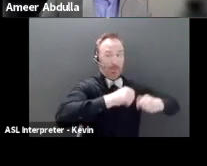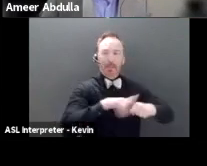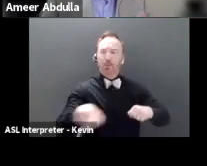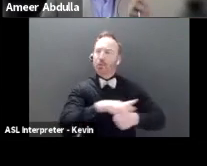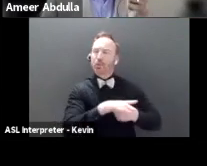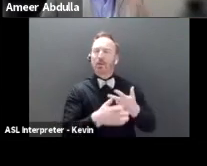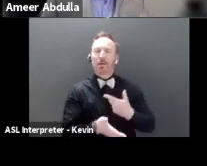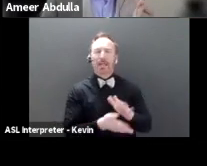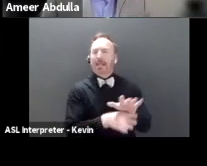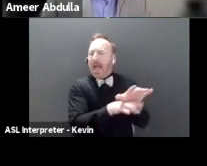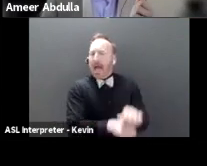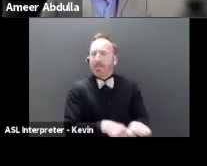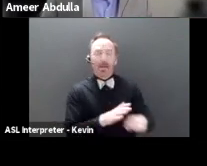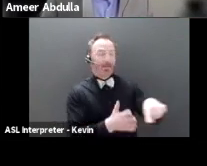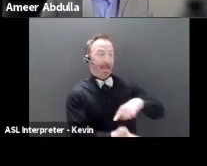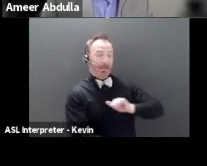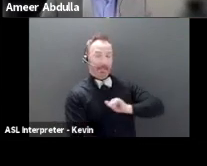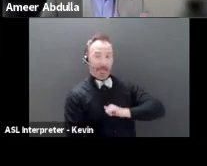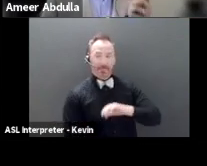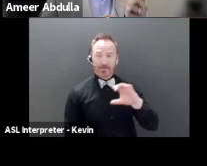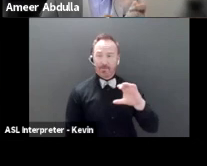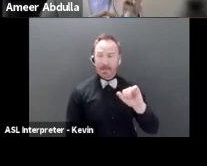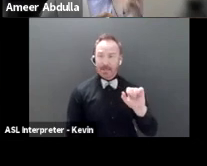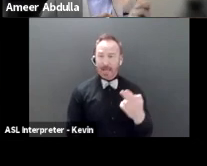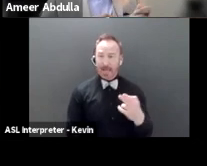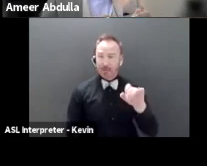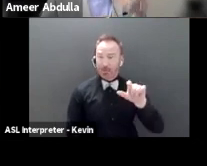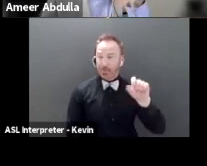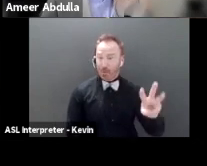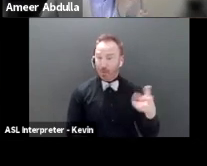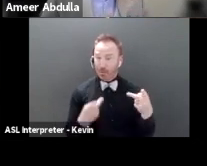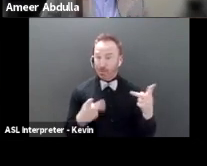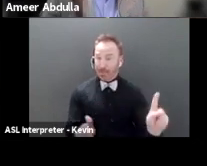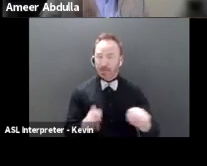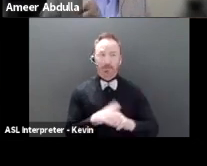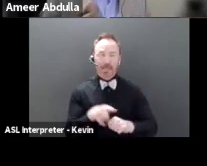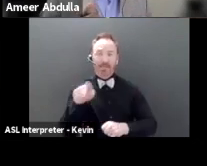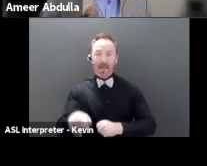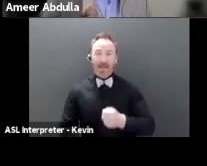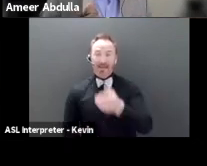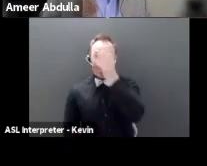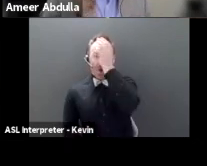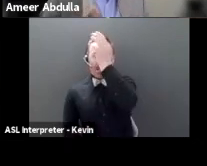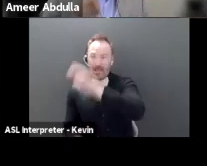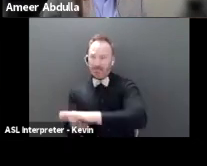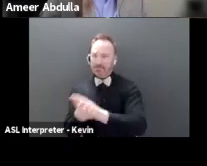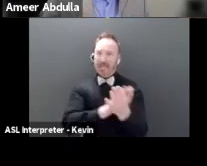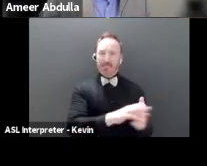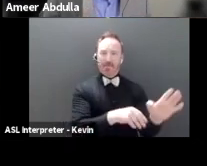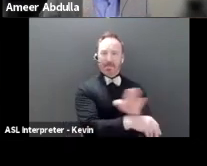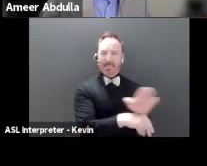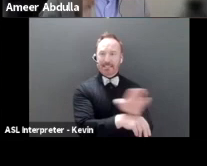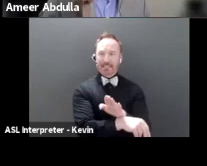permits it, or you've made the deliberate choice to do so, you've now made the jump from idea to business. And that is